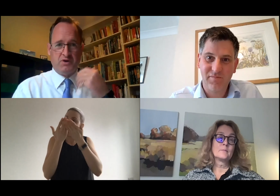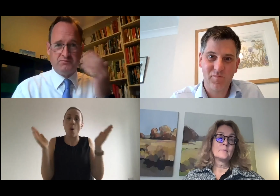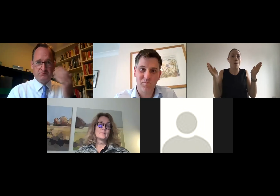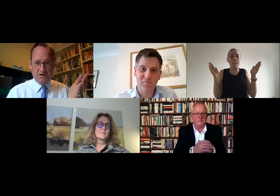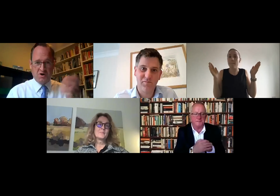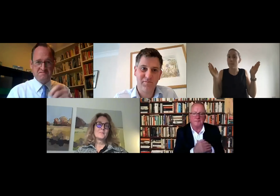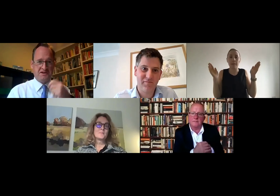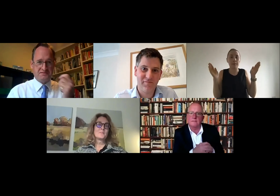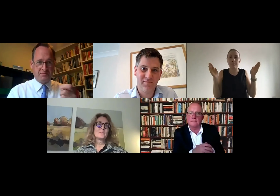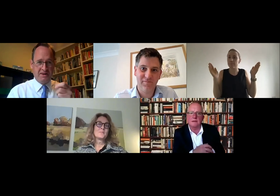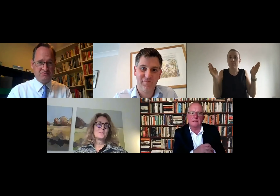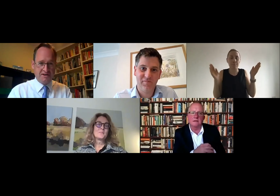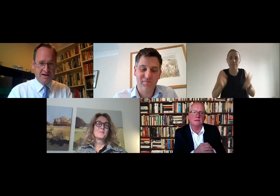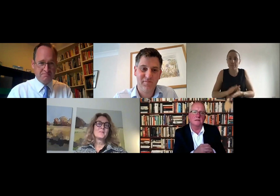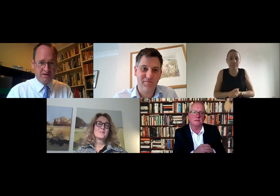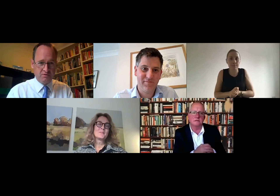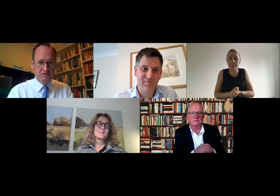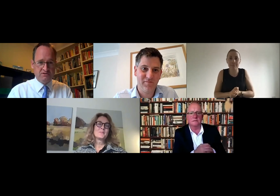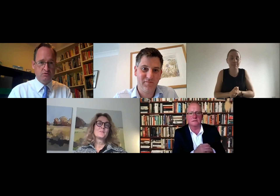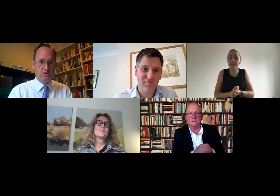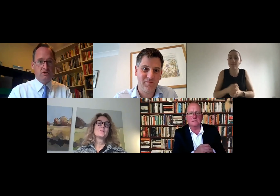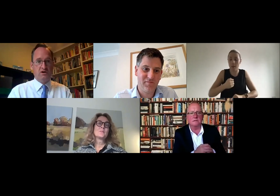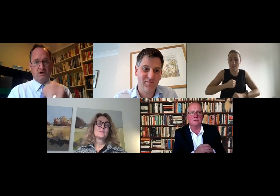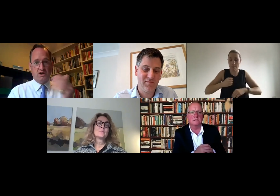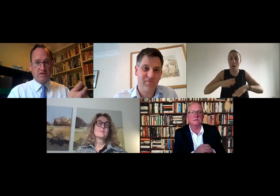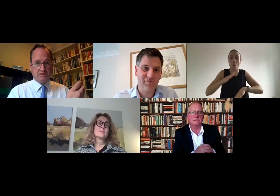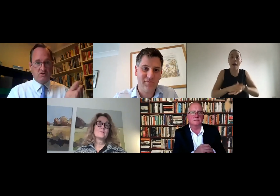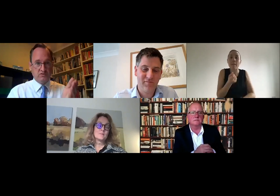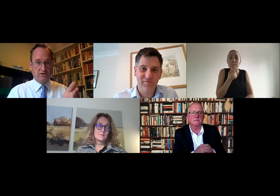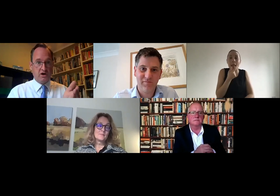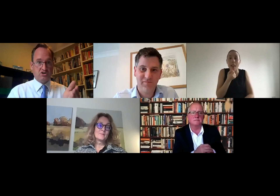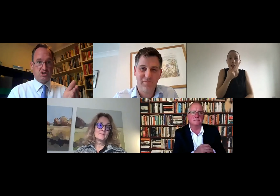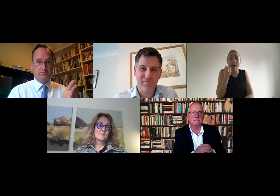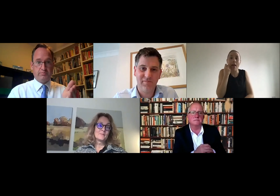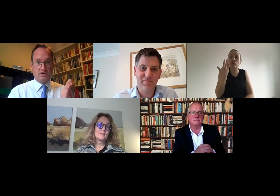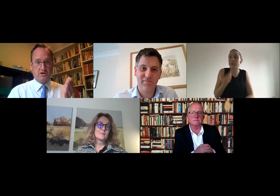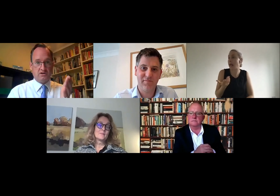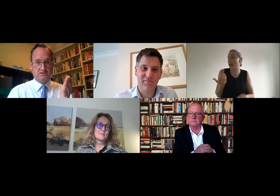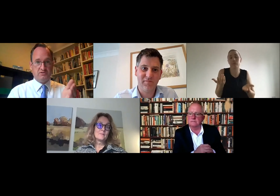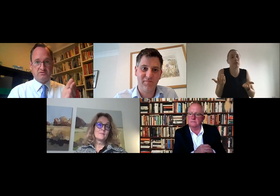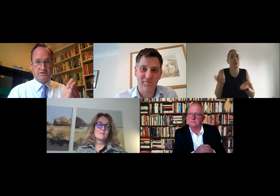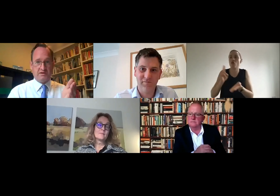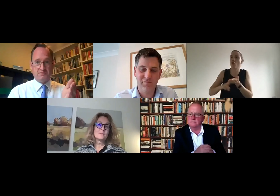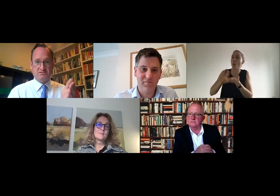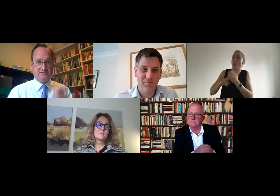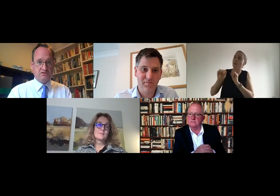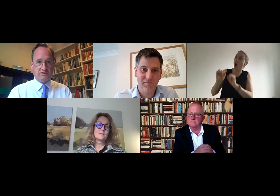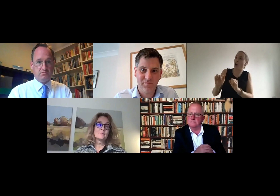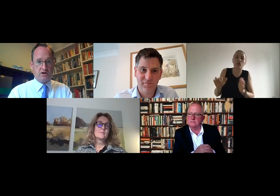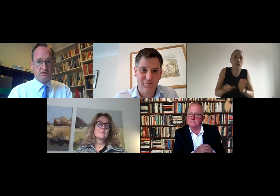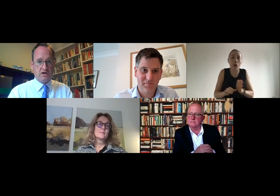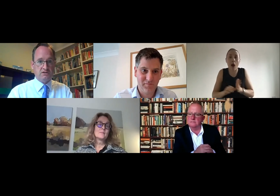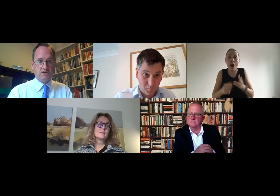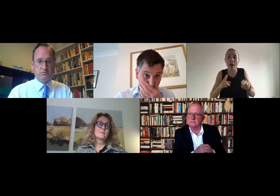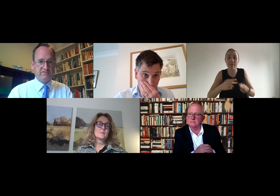Obviously, my wife takes a pill every day, as many women do. I mean, that's no real hardship. To expect me to have to do